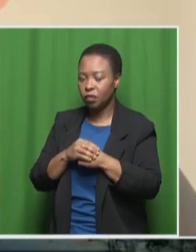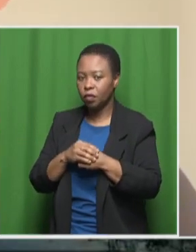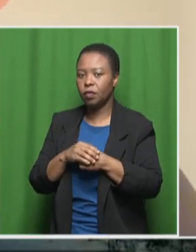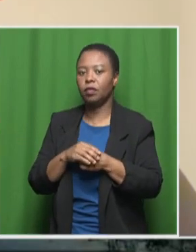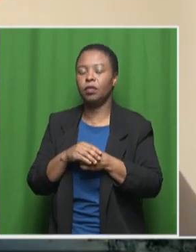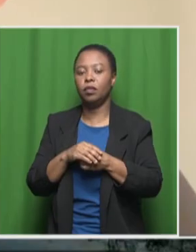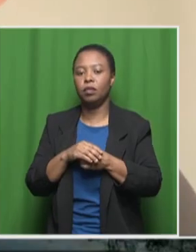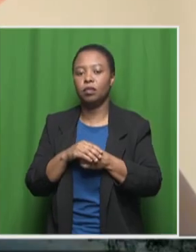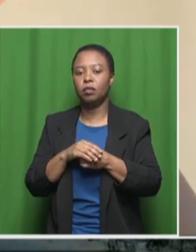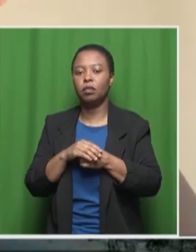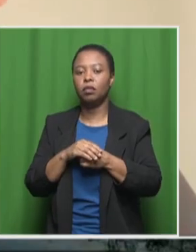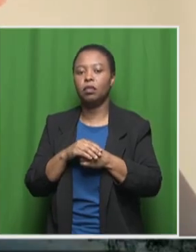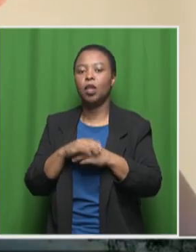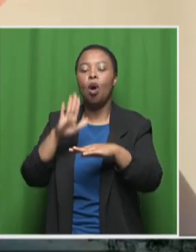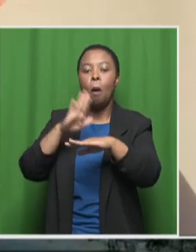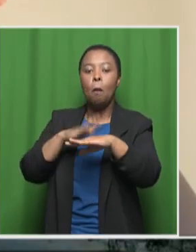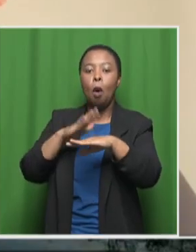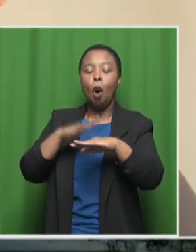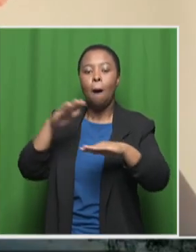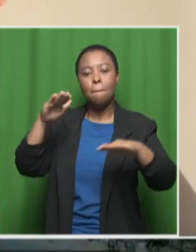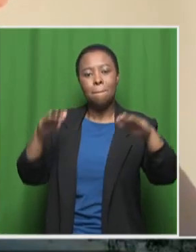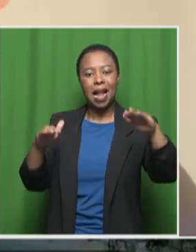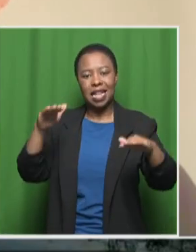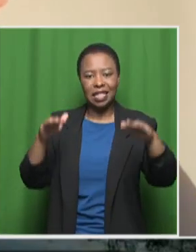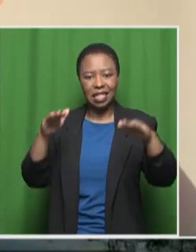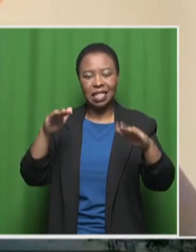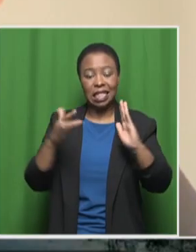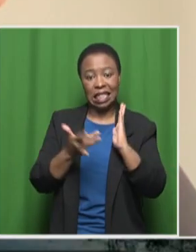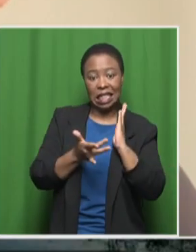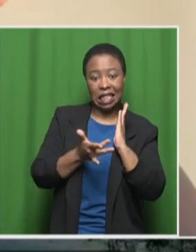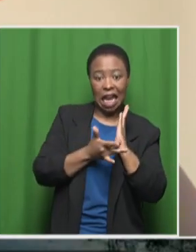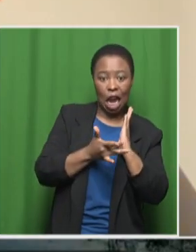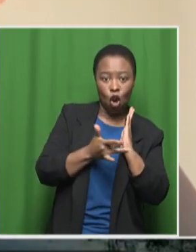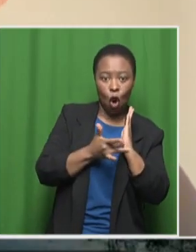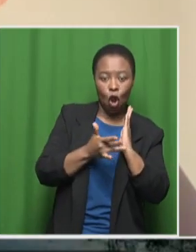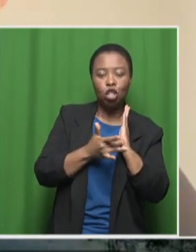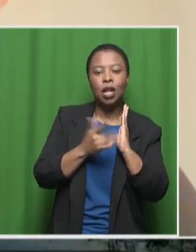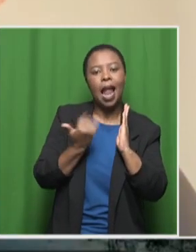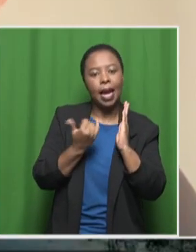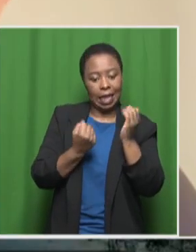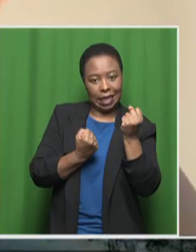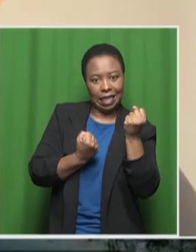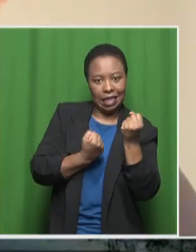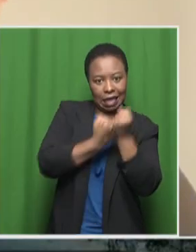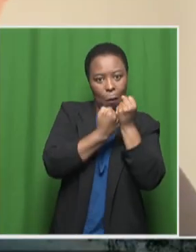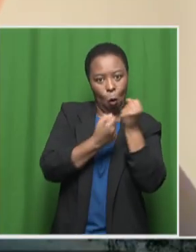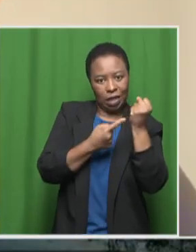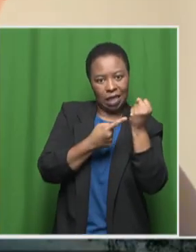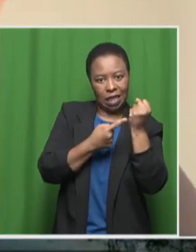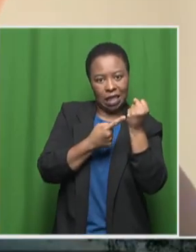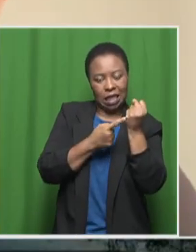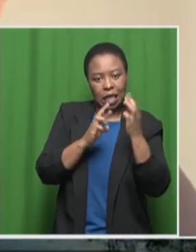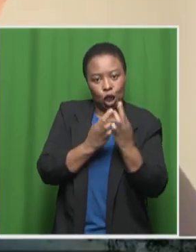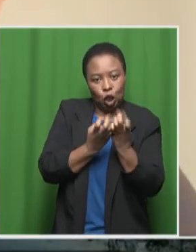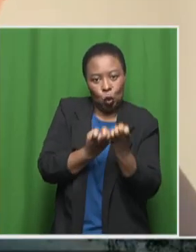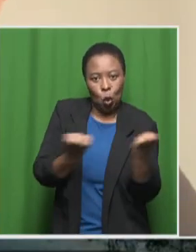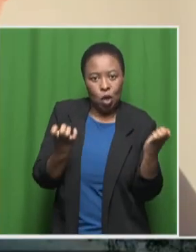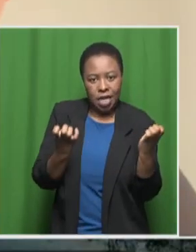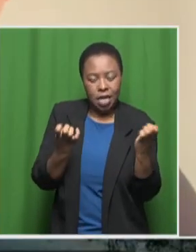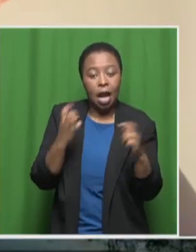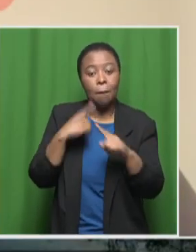mean, it's important to strike a balance between leveraging technology as a supportive tool, but not forgetting that human touch